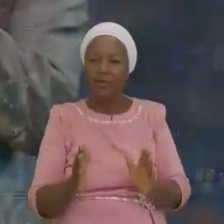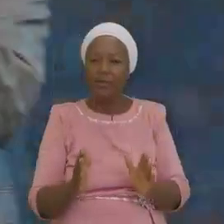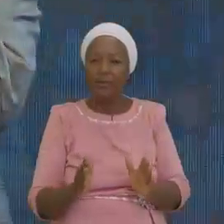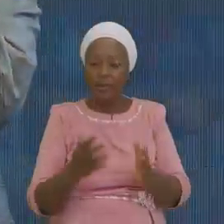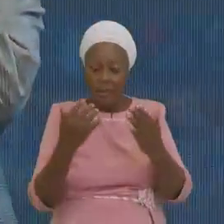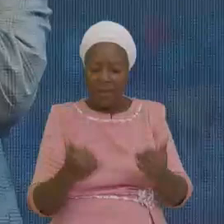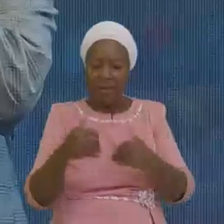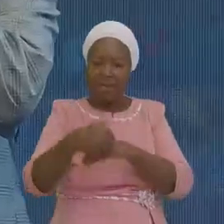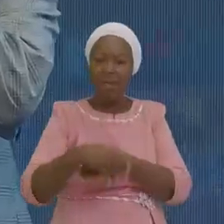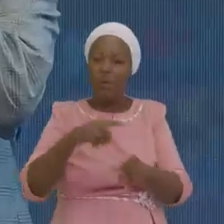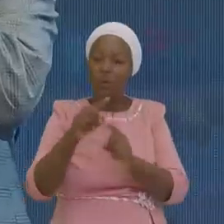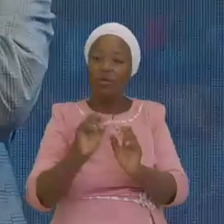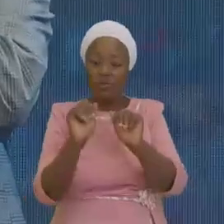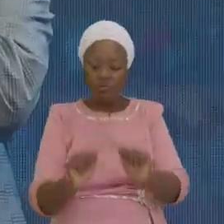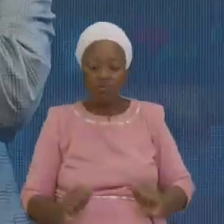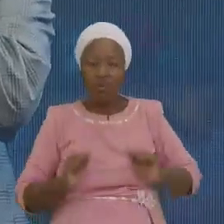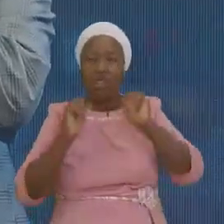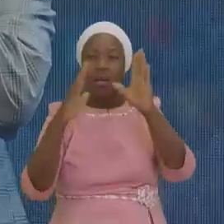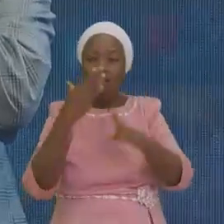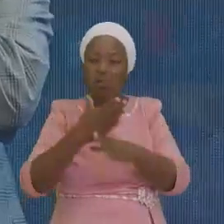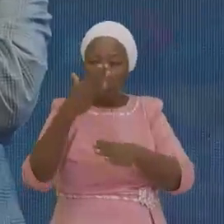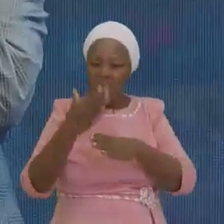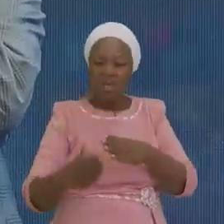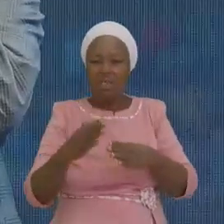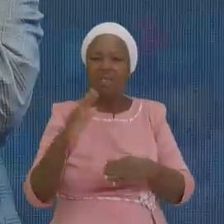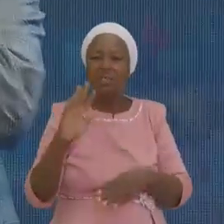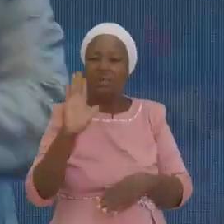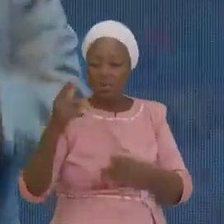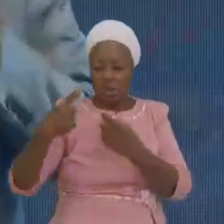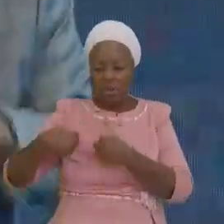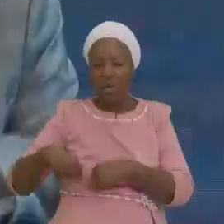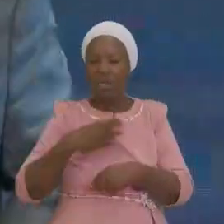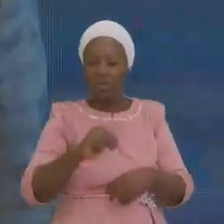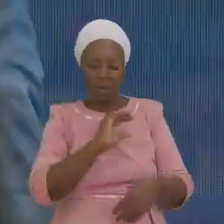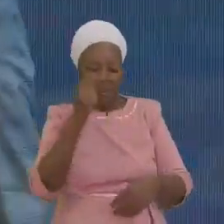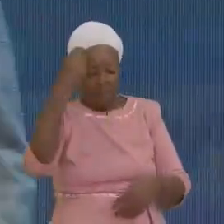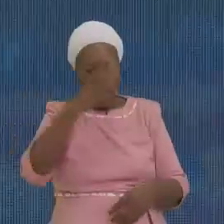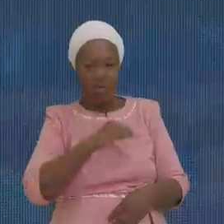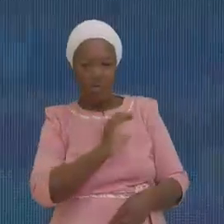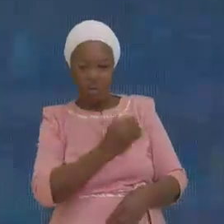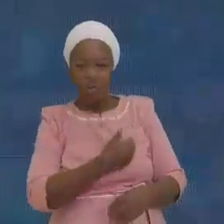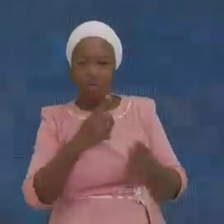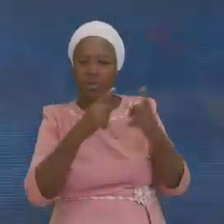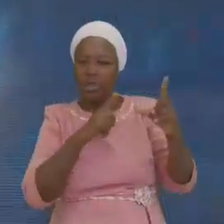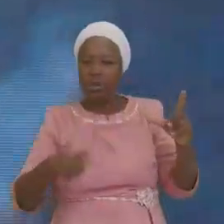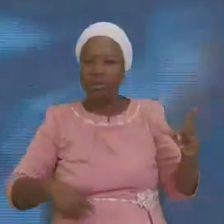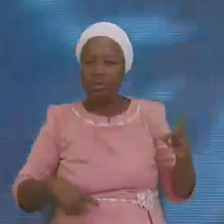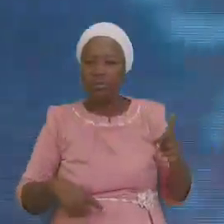tonight when you give the totality of your heart and your mind and your soul unto the Lord,